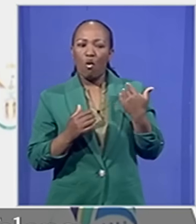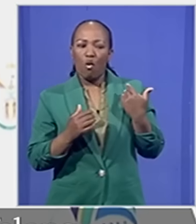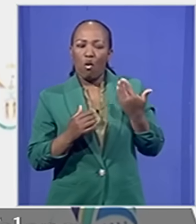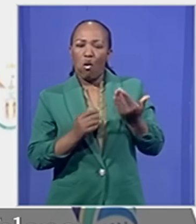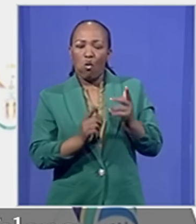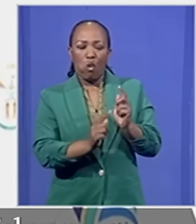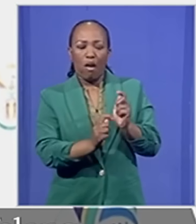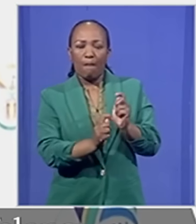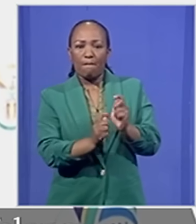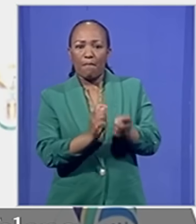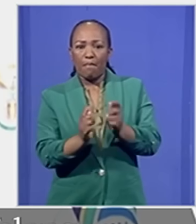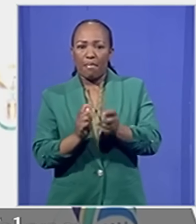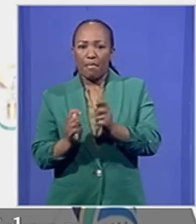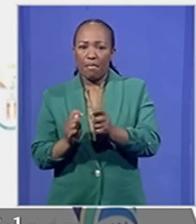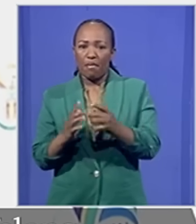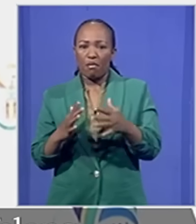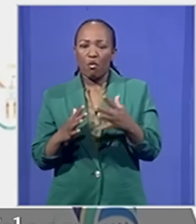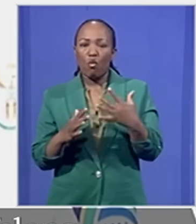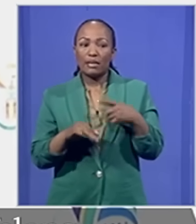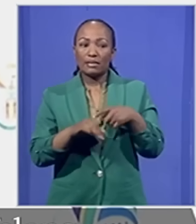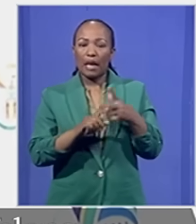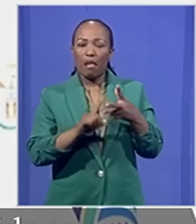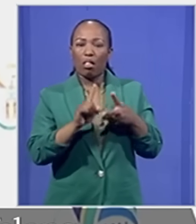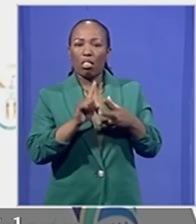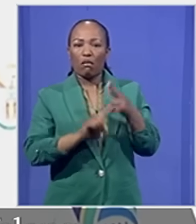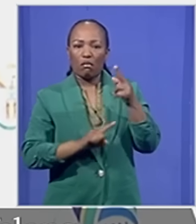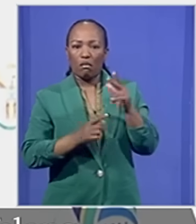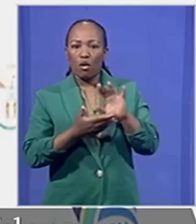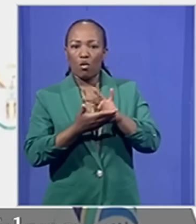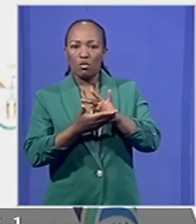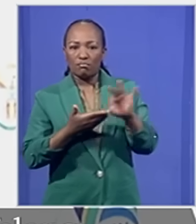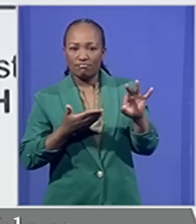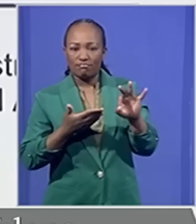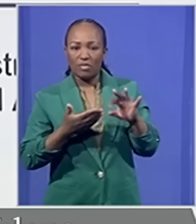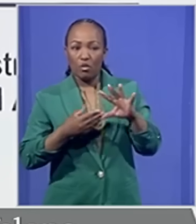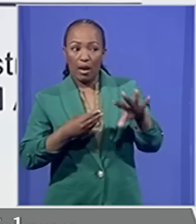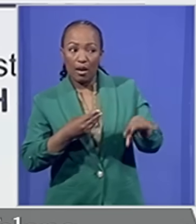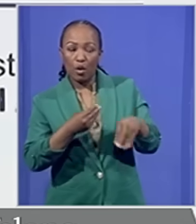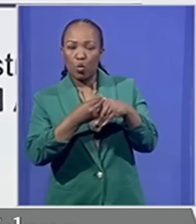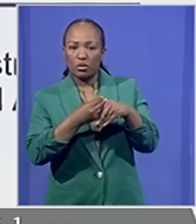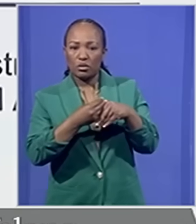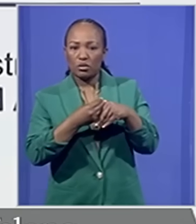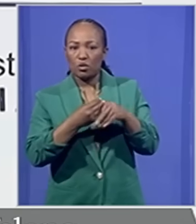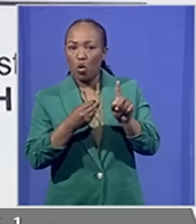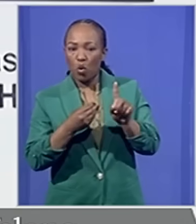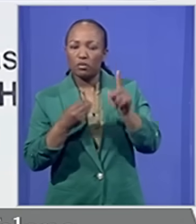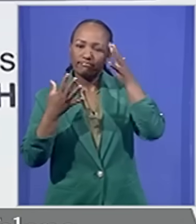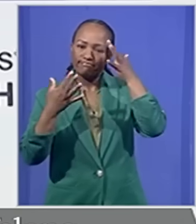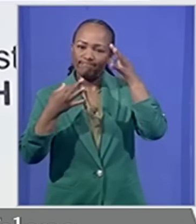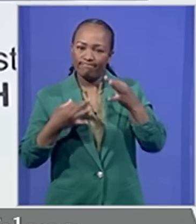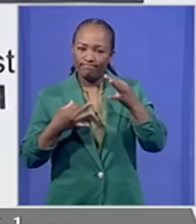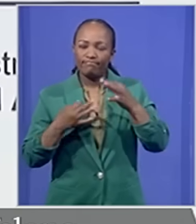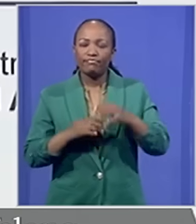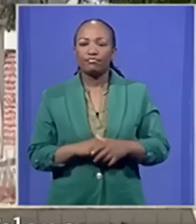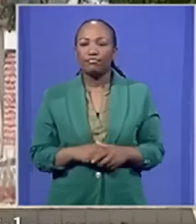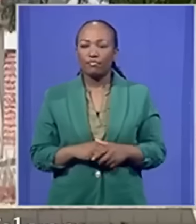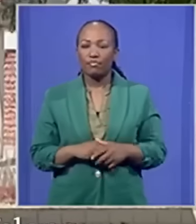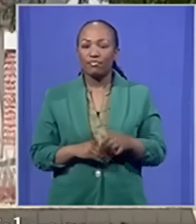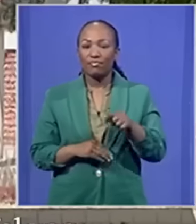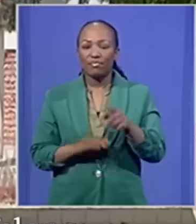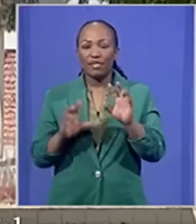during the terminations are included or not? Lefapha la Ditiro tsa Setšhaba la re tiego ya go